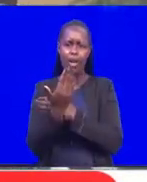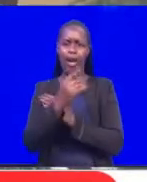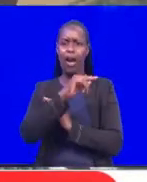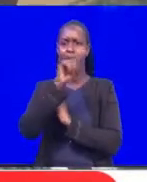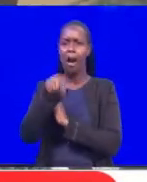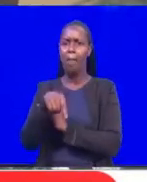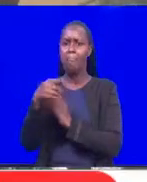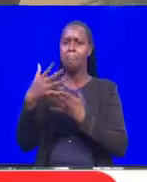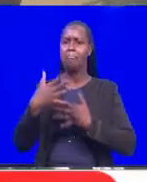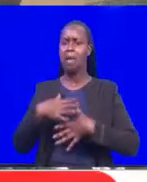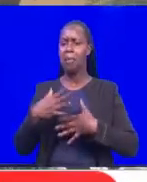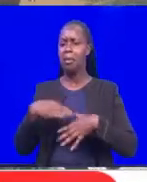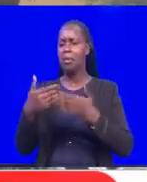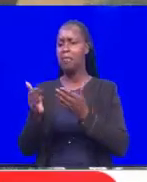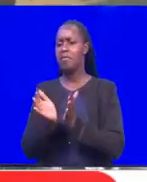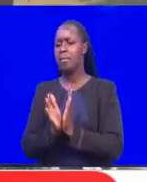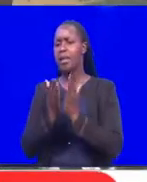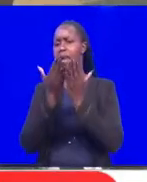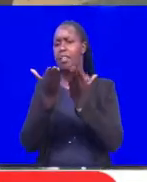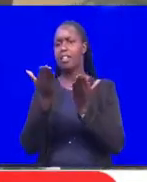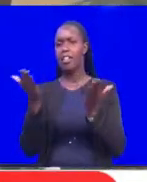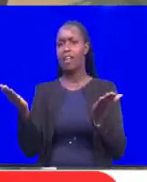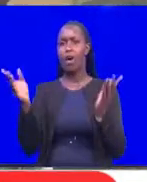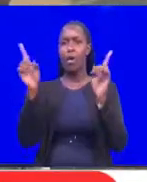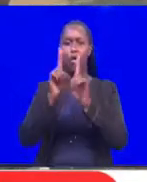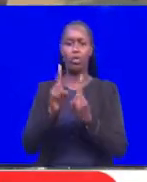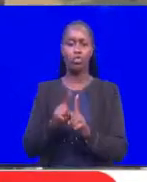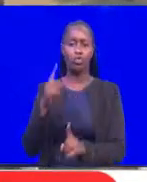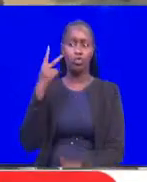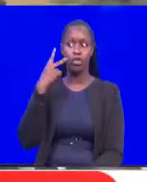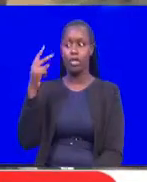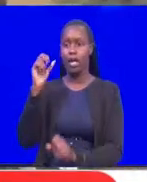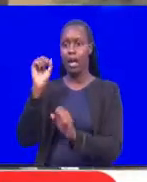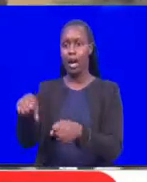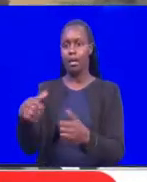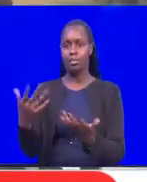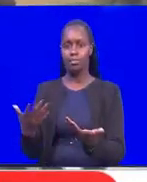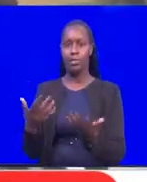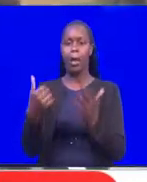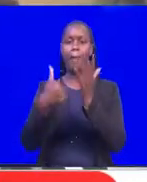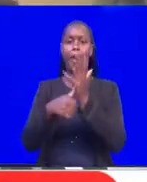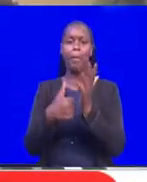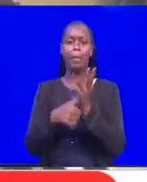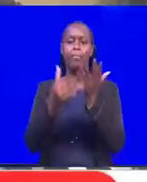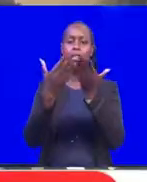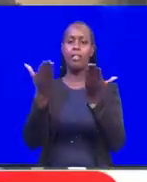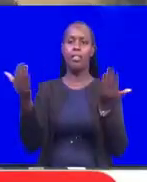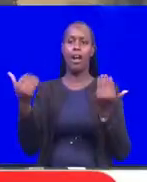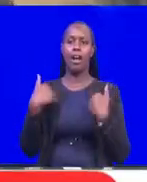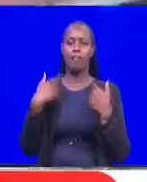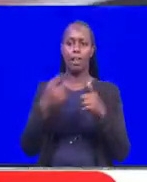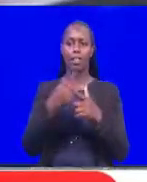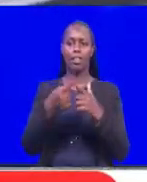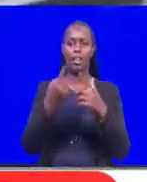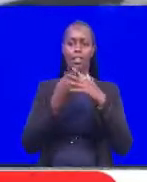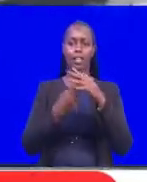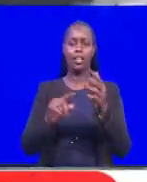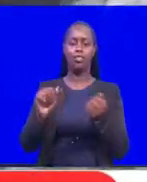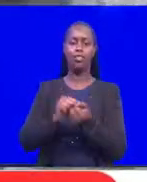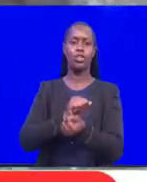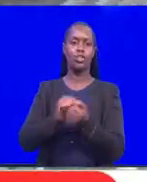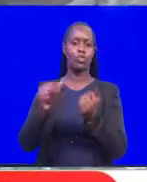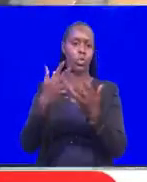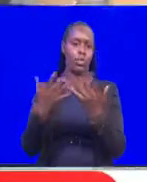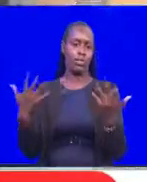familia zao na vitu zao na kuanza ukiangalia tayari maisha ni shida hapa kisha wanaanza kubomoa kila kitu.